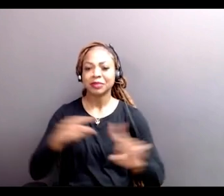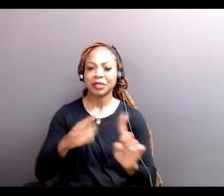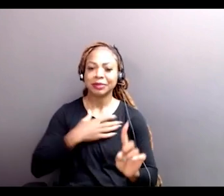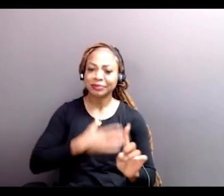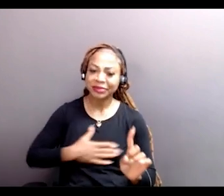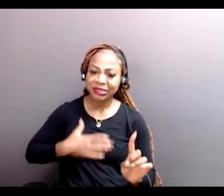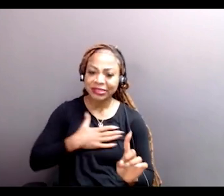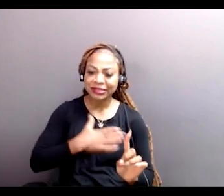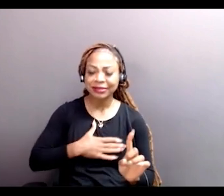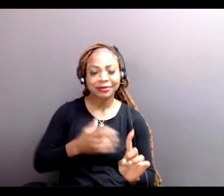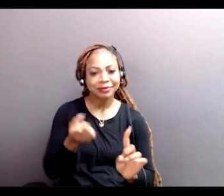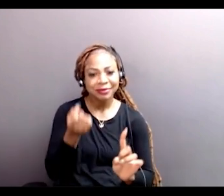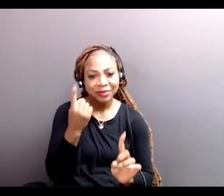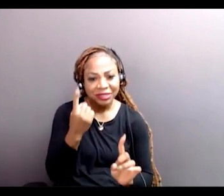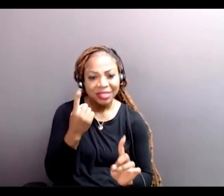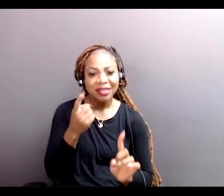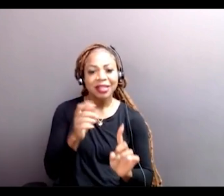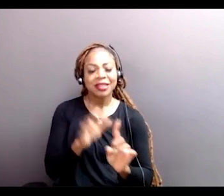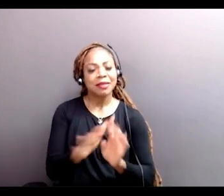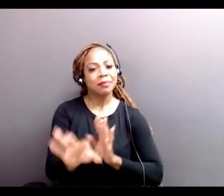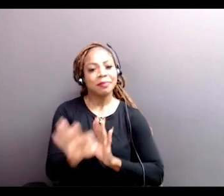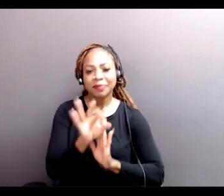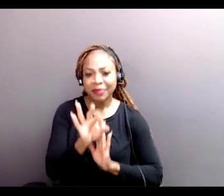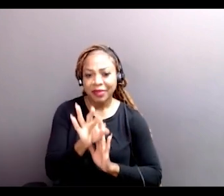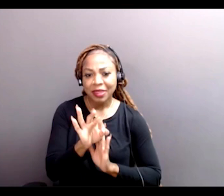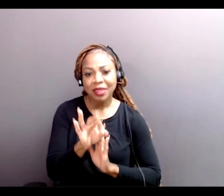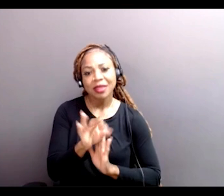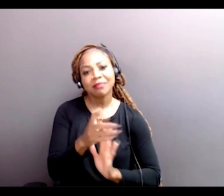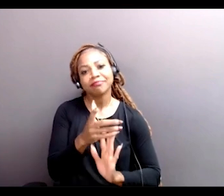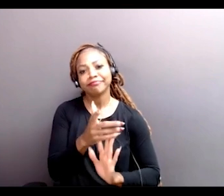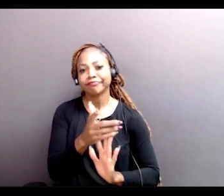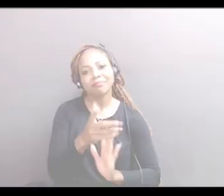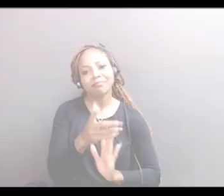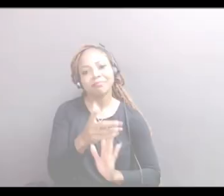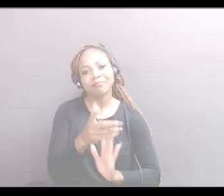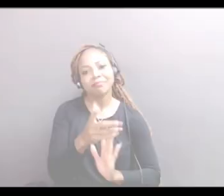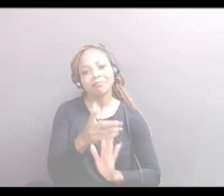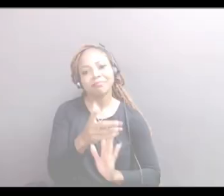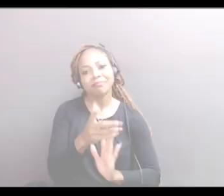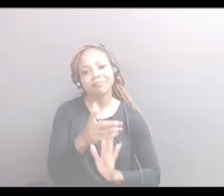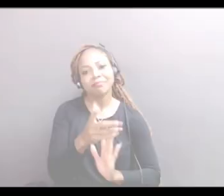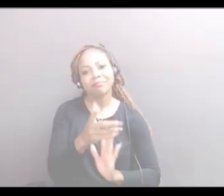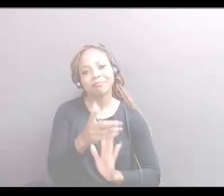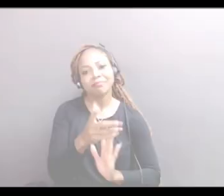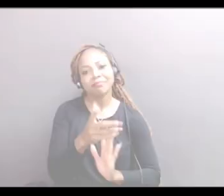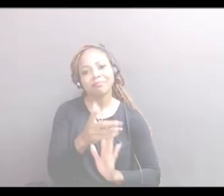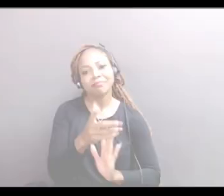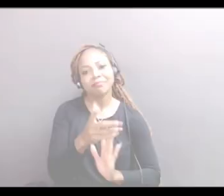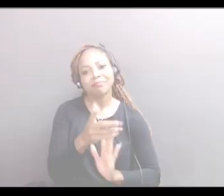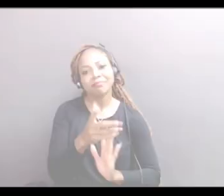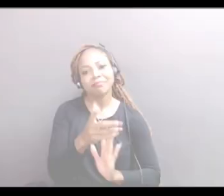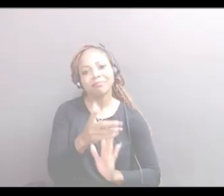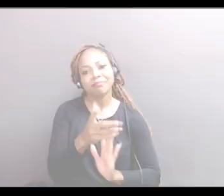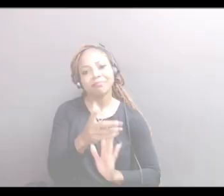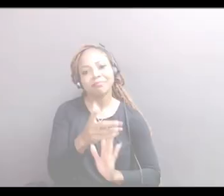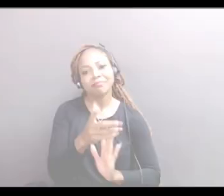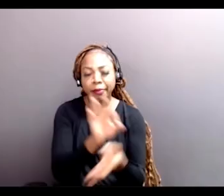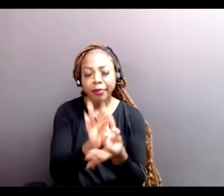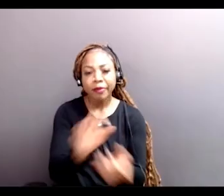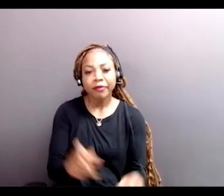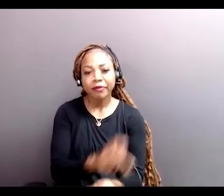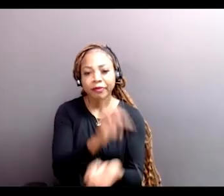the community that best describes, best resonates with you, although it may not be a perfect fit.